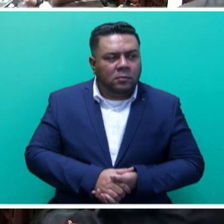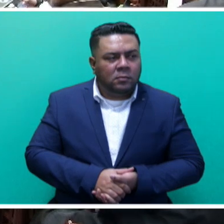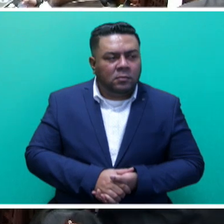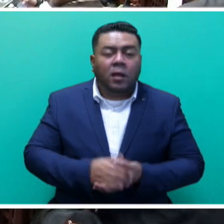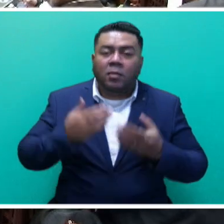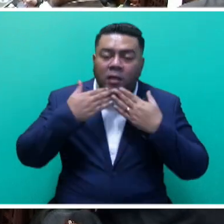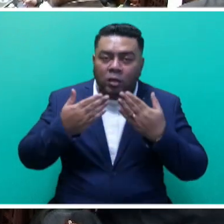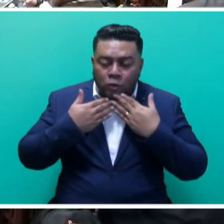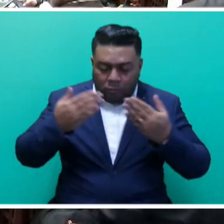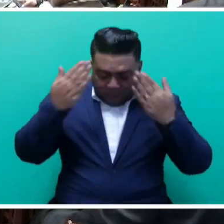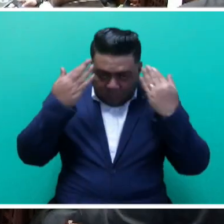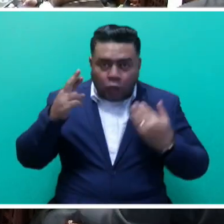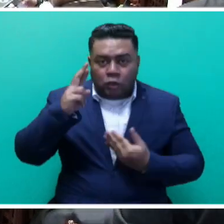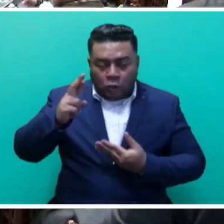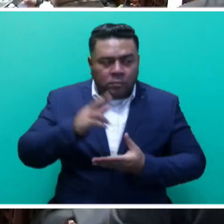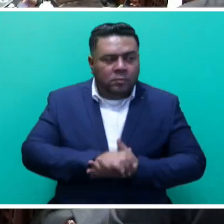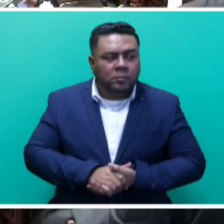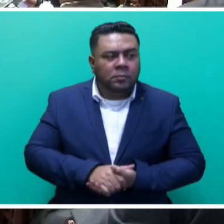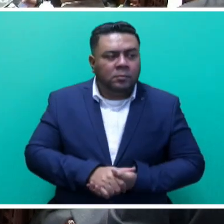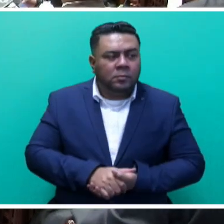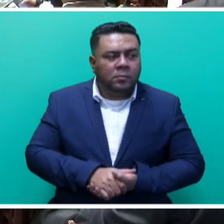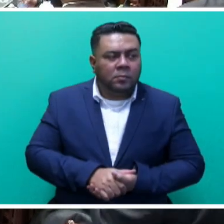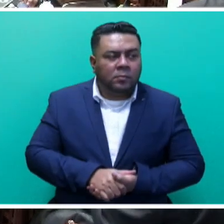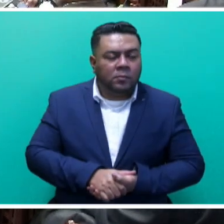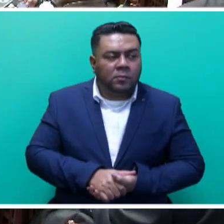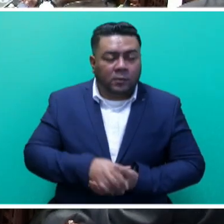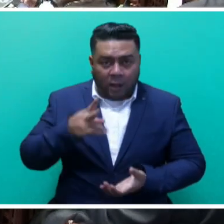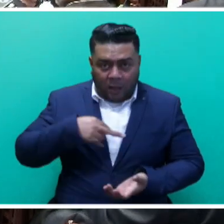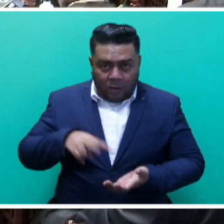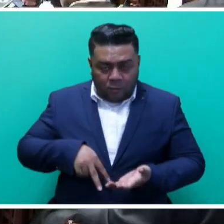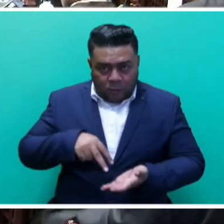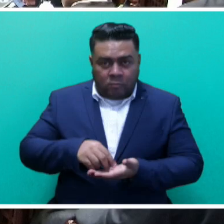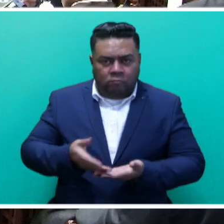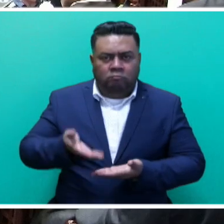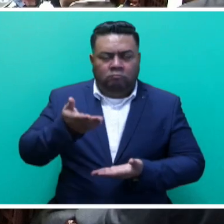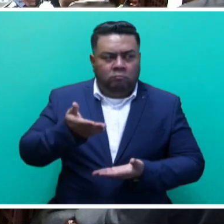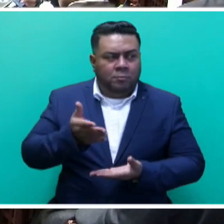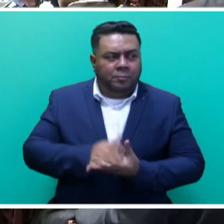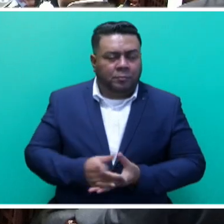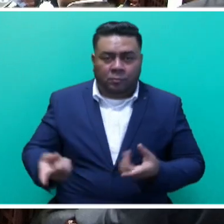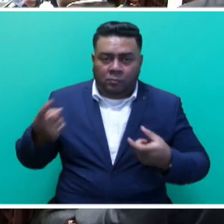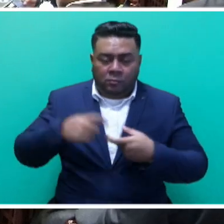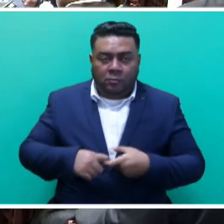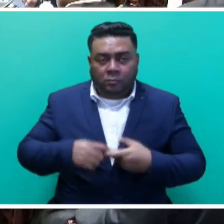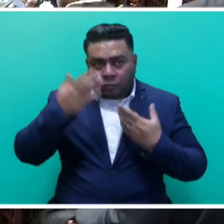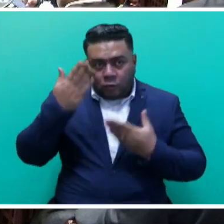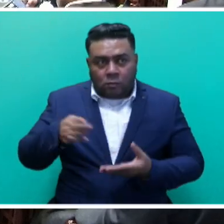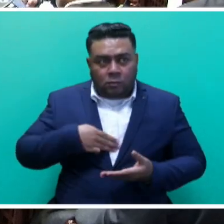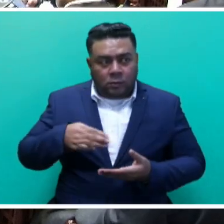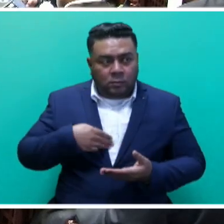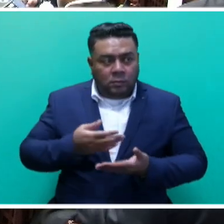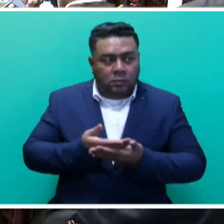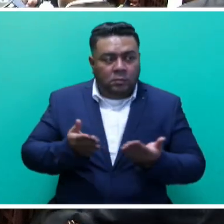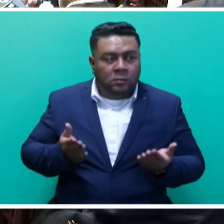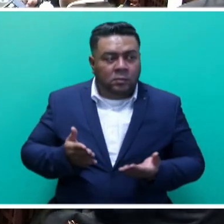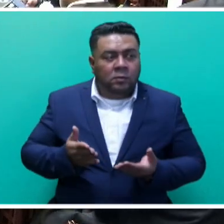Thank you, Mr. Speaker, sir. Mr. Speaker, sir, I rise to join other honourable members